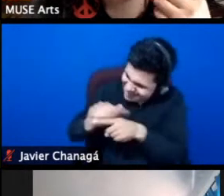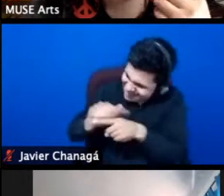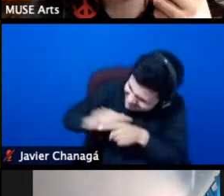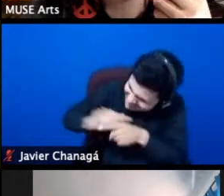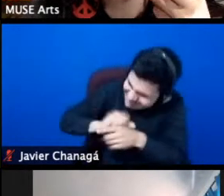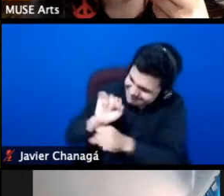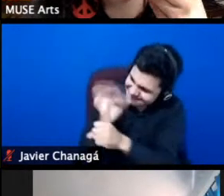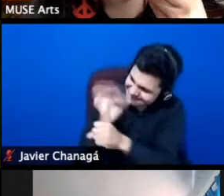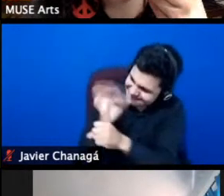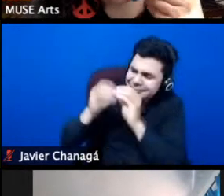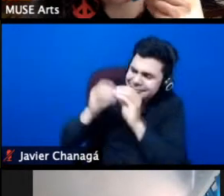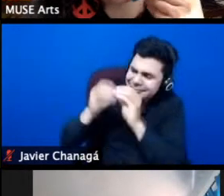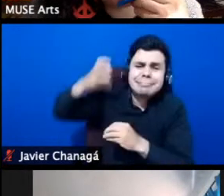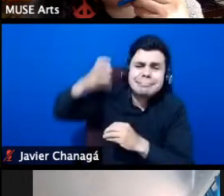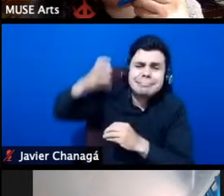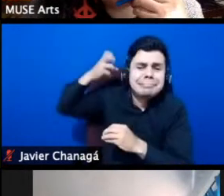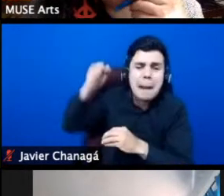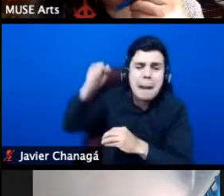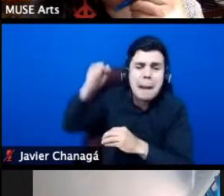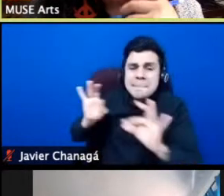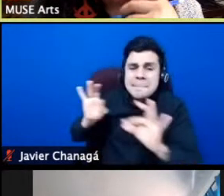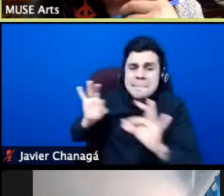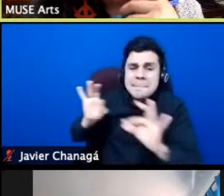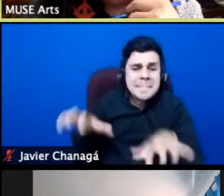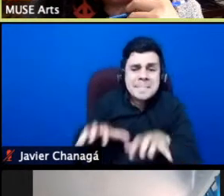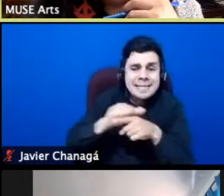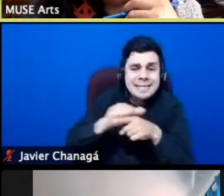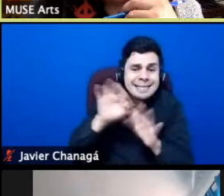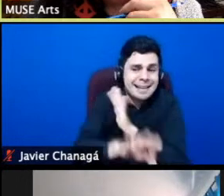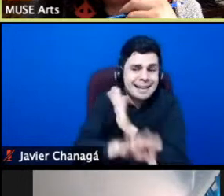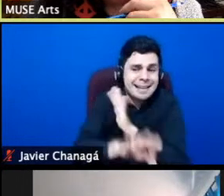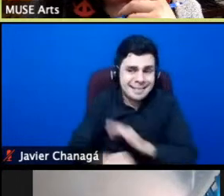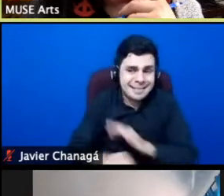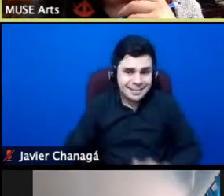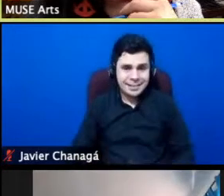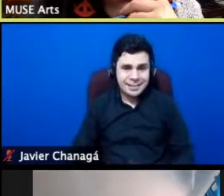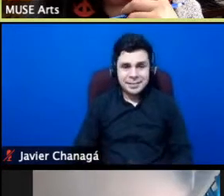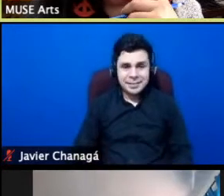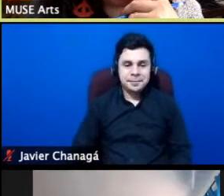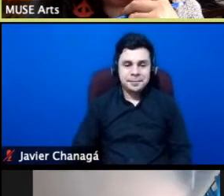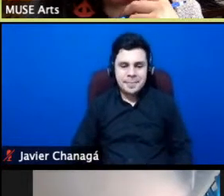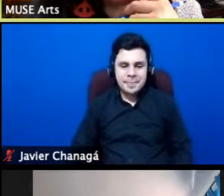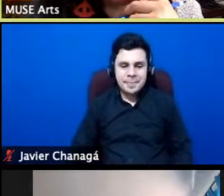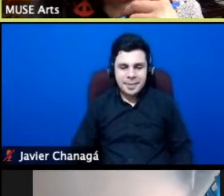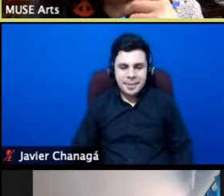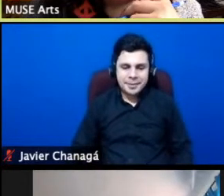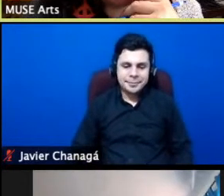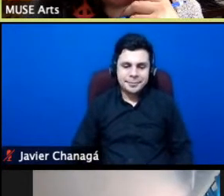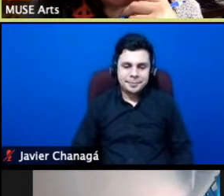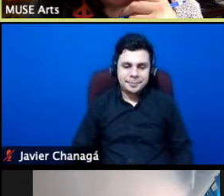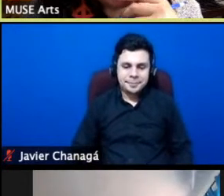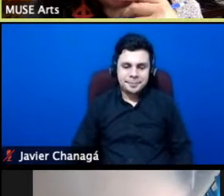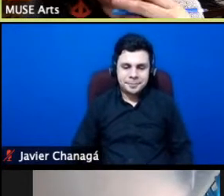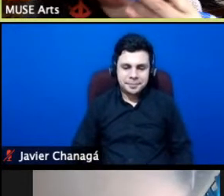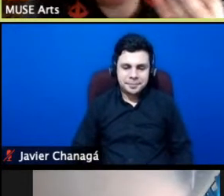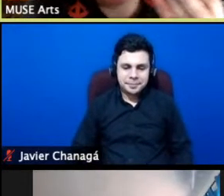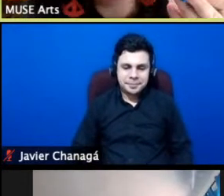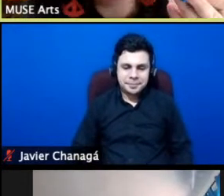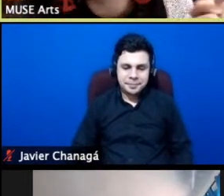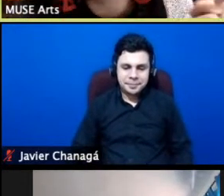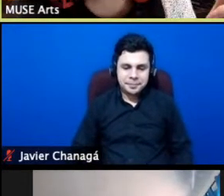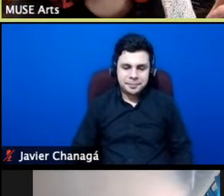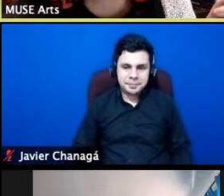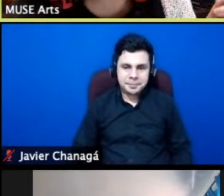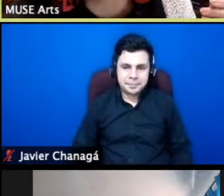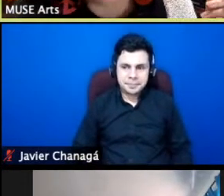Gracias. And to finish, and this may sound a little bit selfish, but probably some of you that are